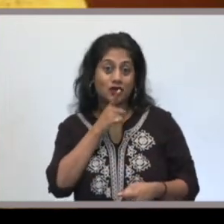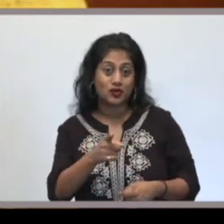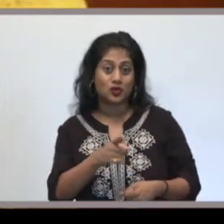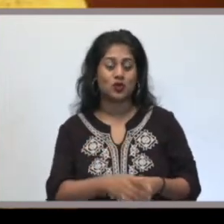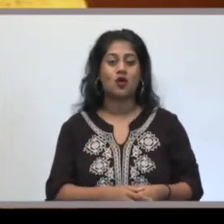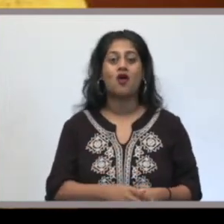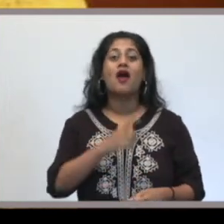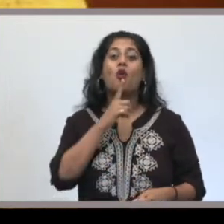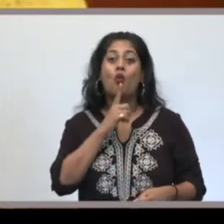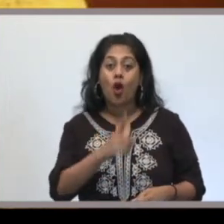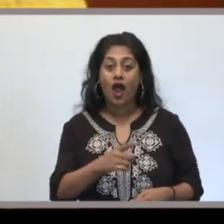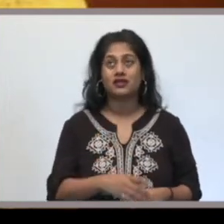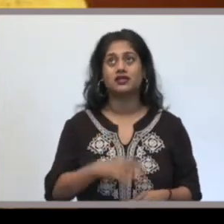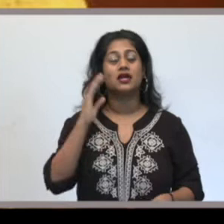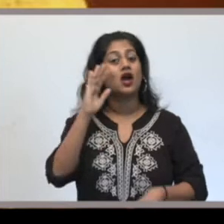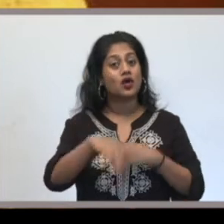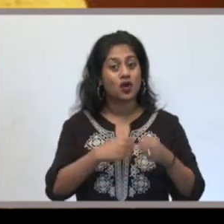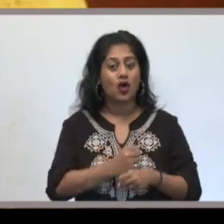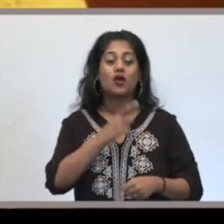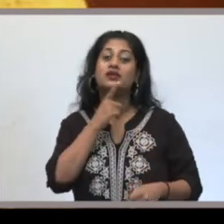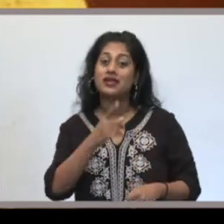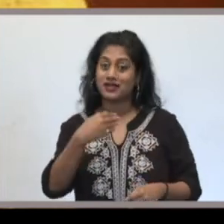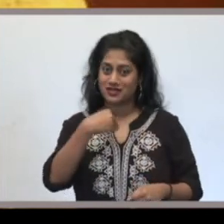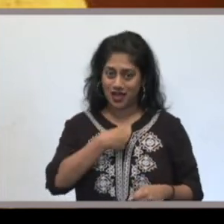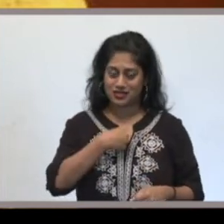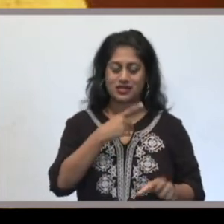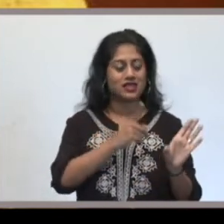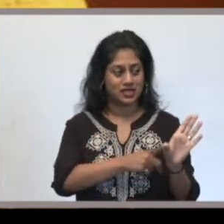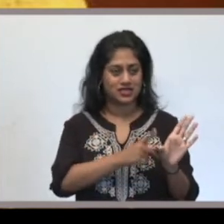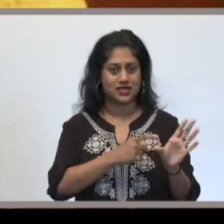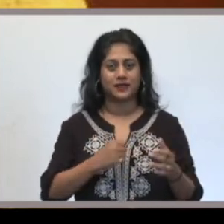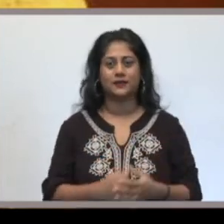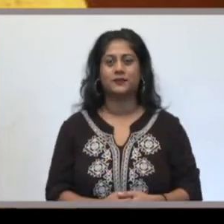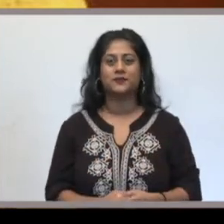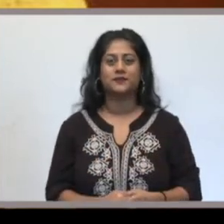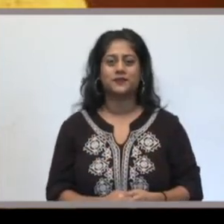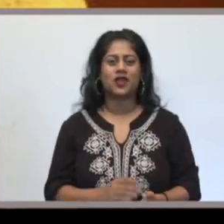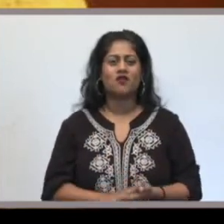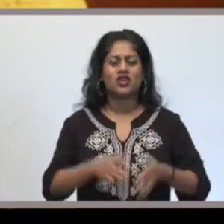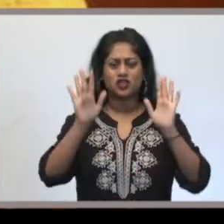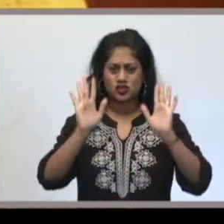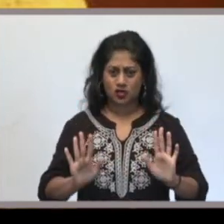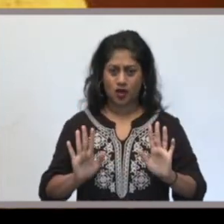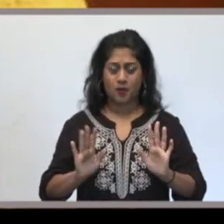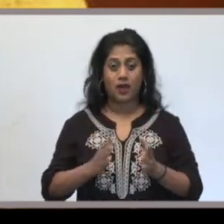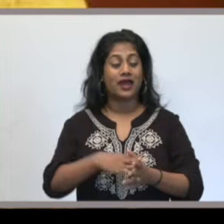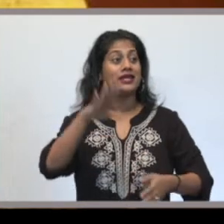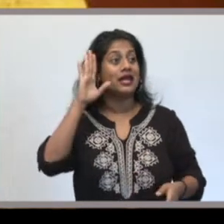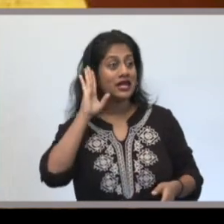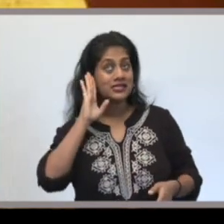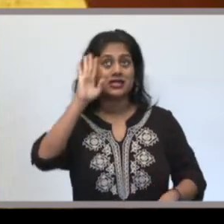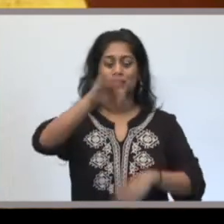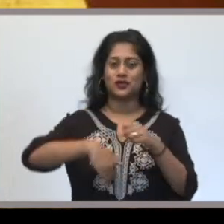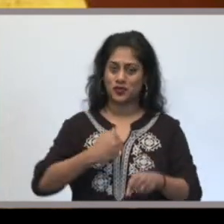to do your part and touch your world. So, He wants you to stop dodging your call and